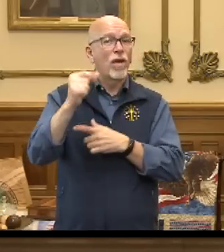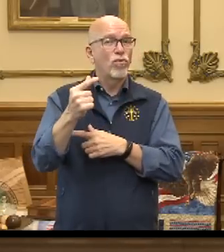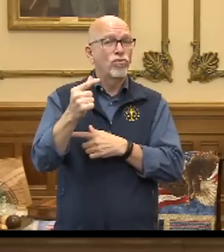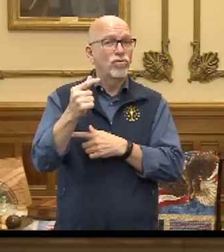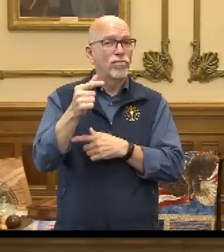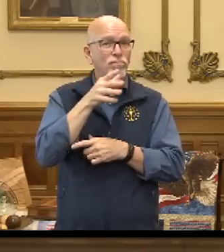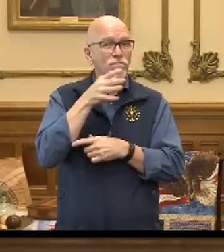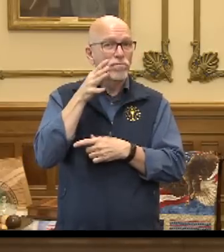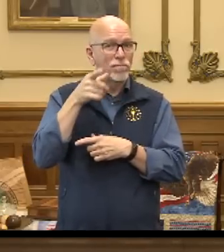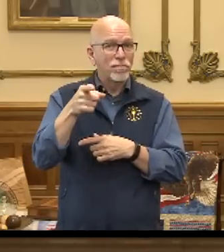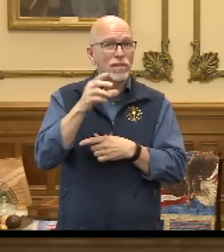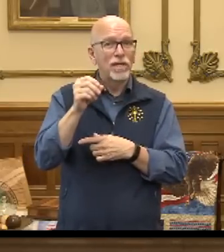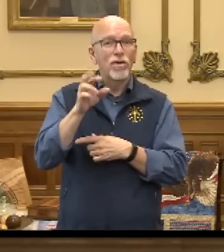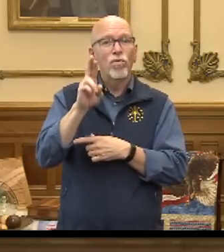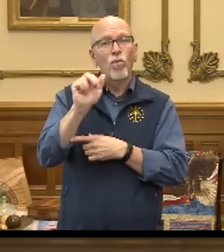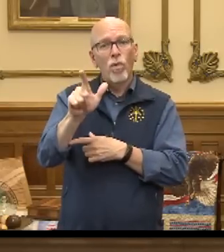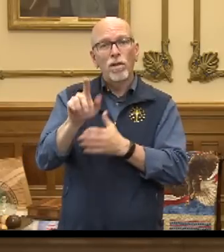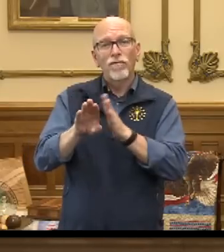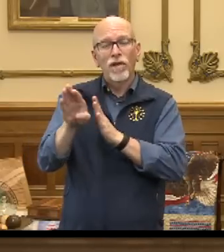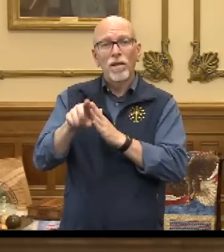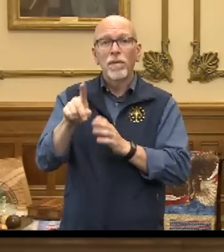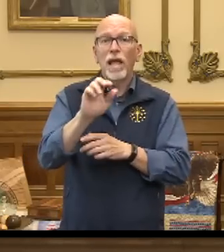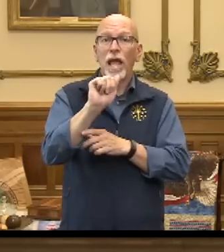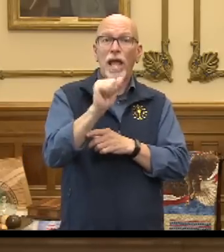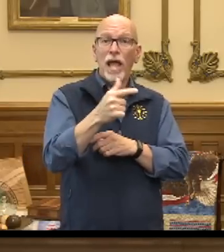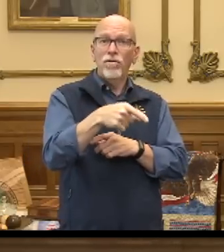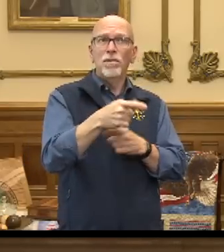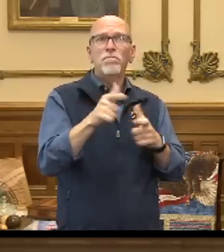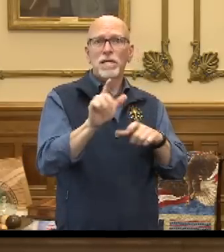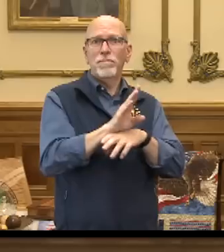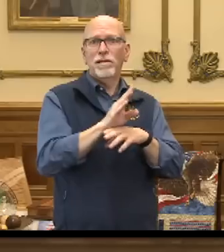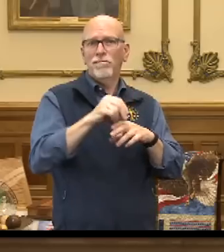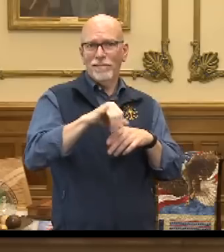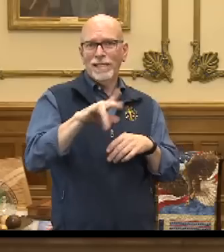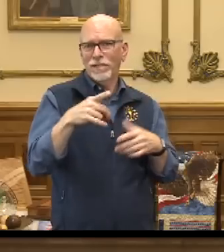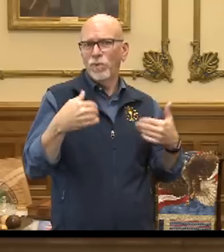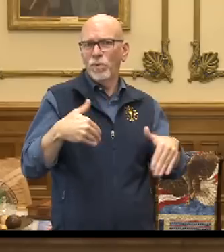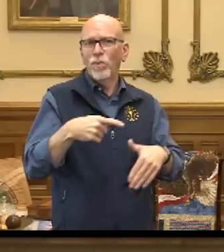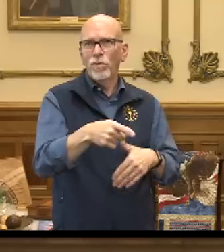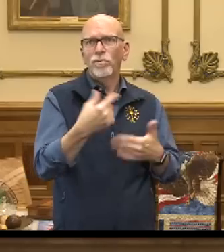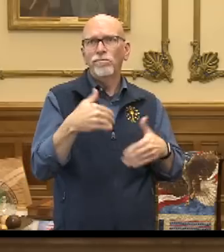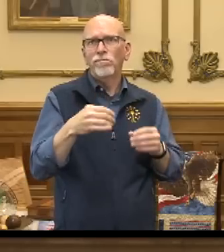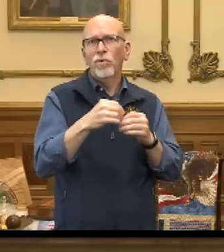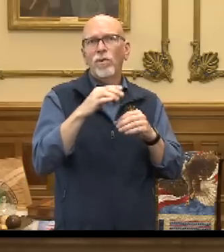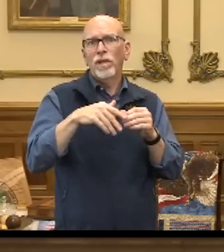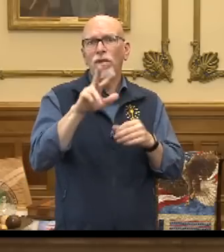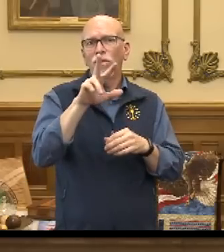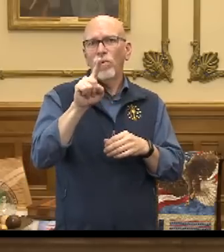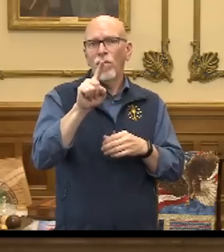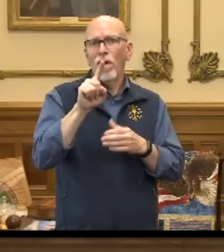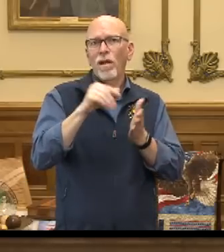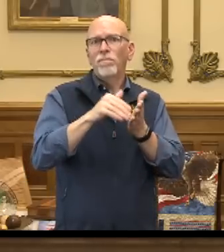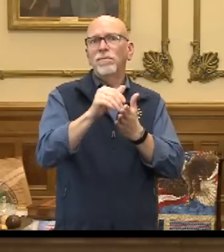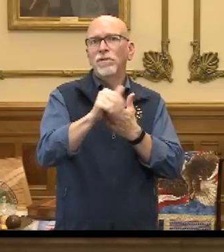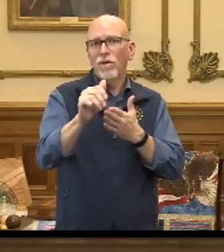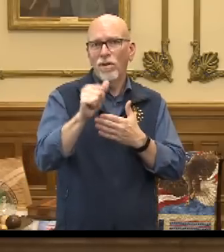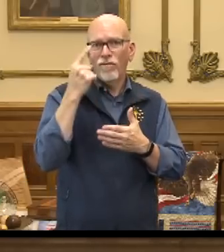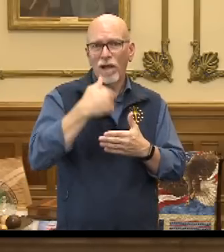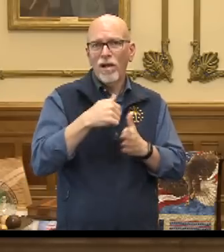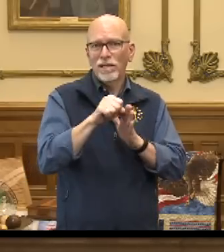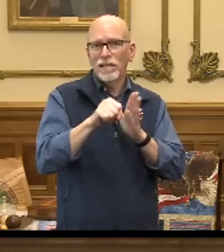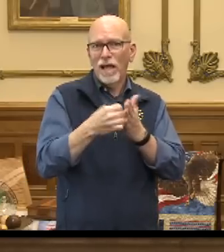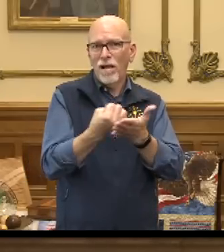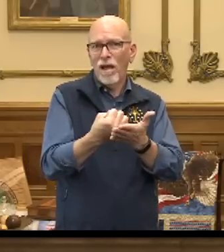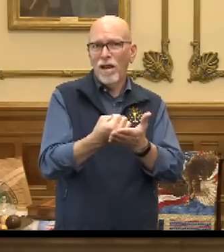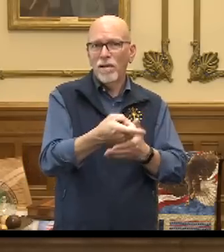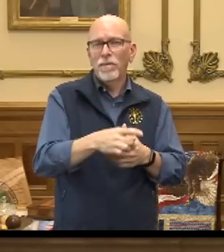and Rural Development. And agriculture is big business in Indiana, contributing over $31 billion to our state's